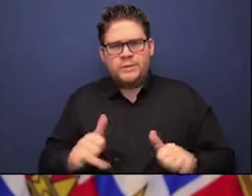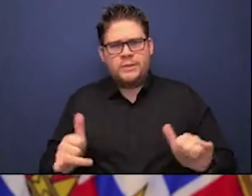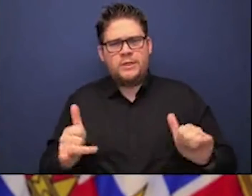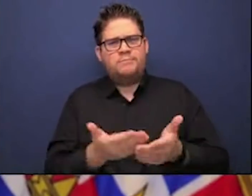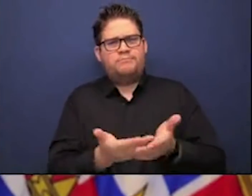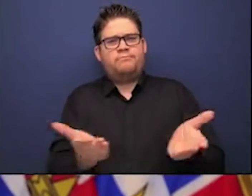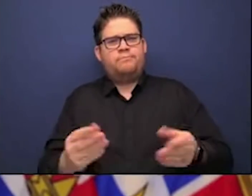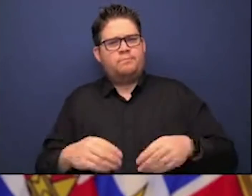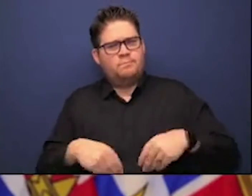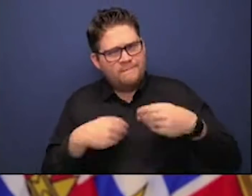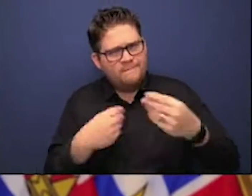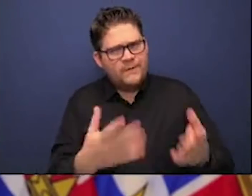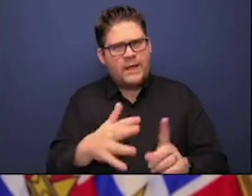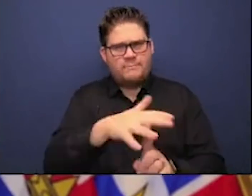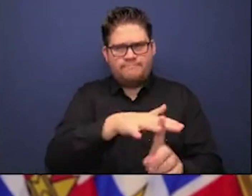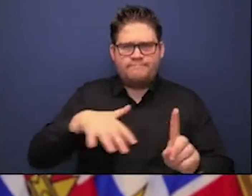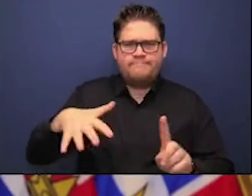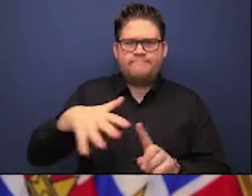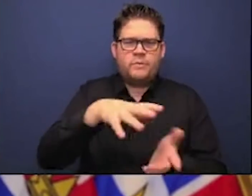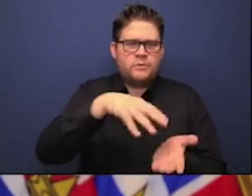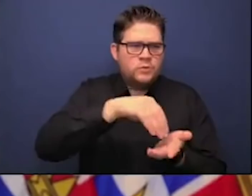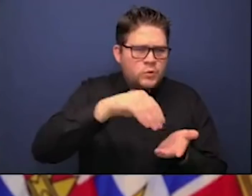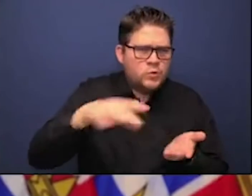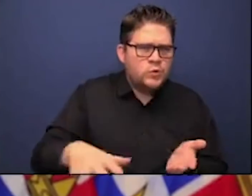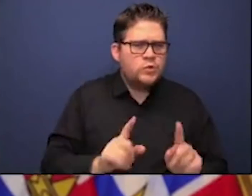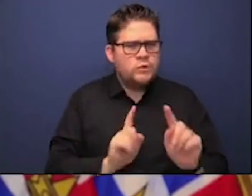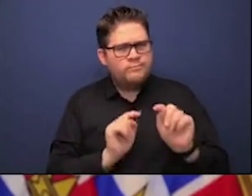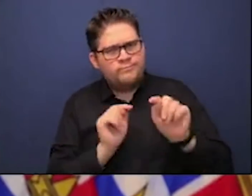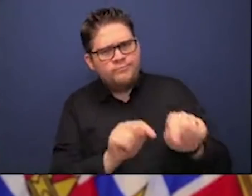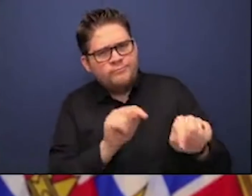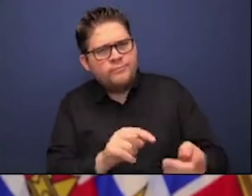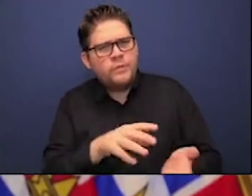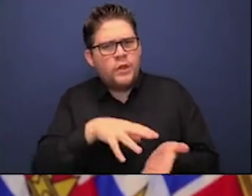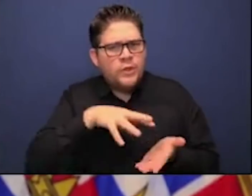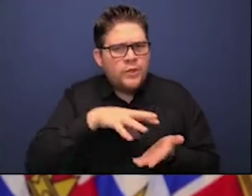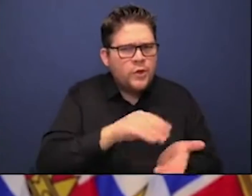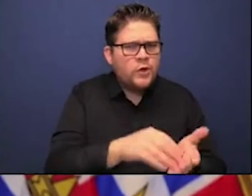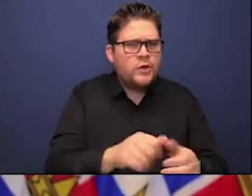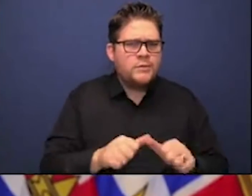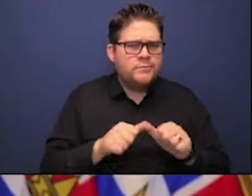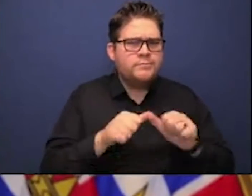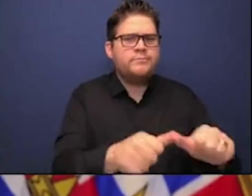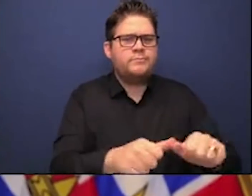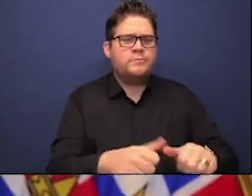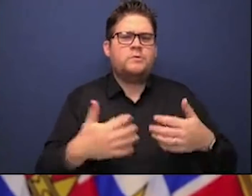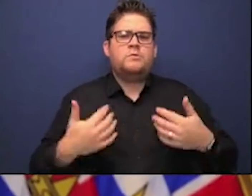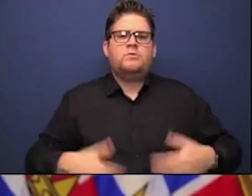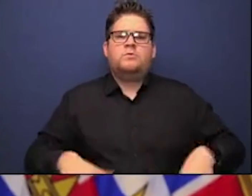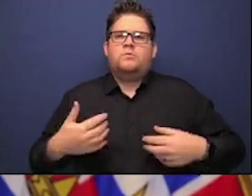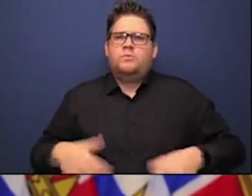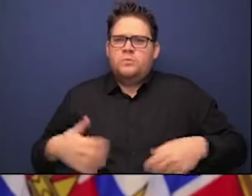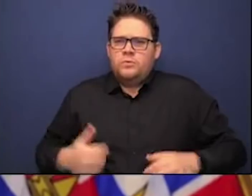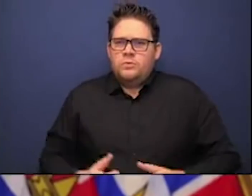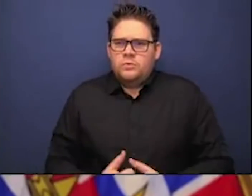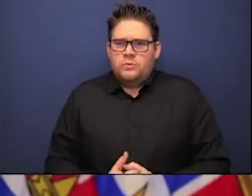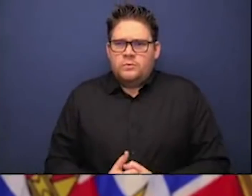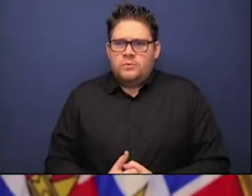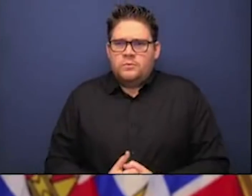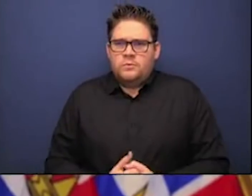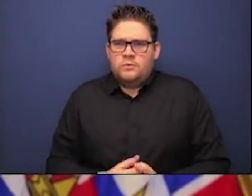education throughout this pandemic. This includes the monumental efforts to create and implement safe,